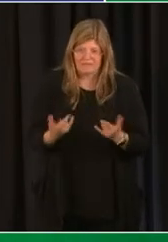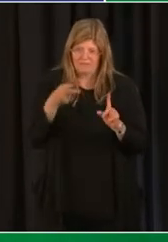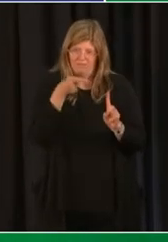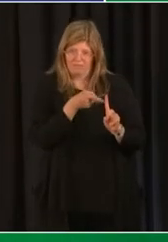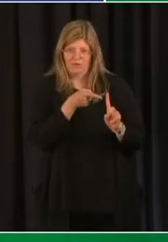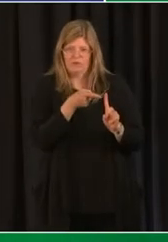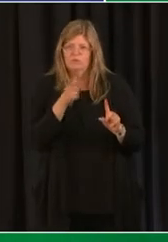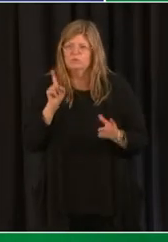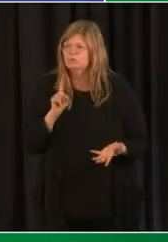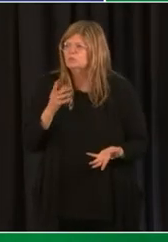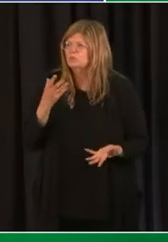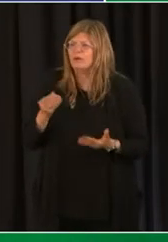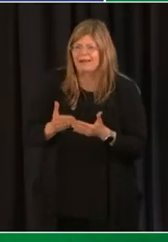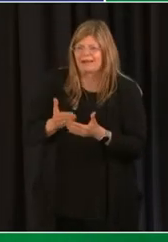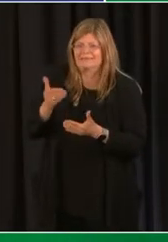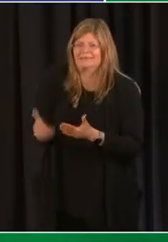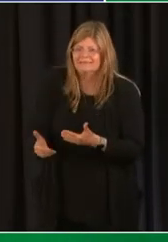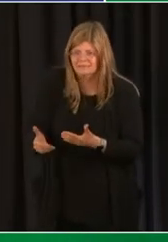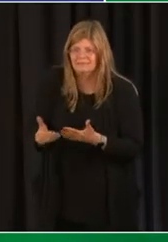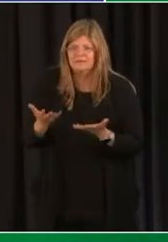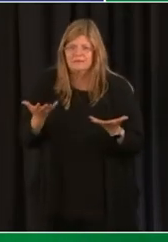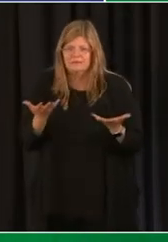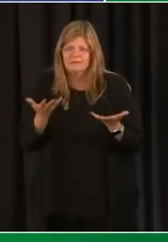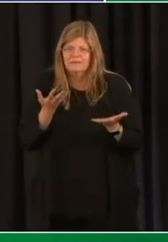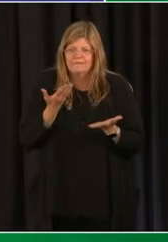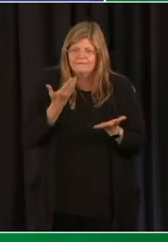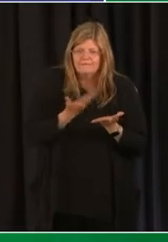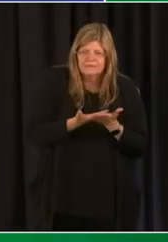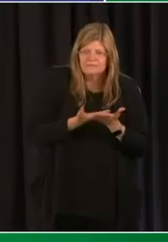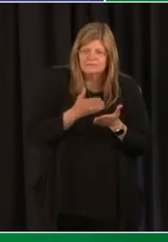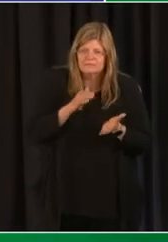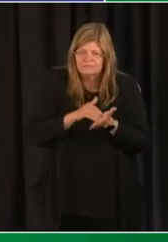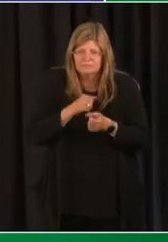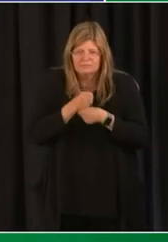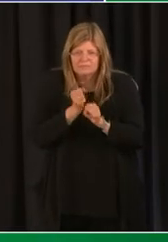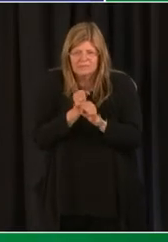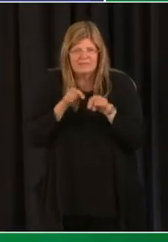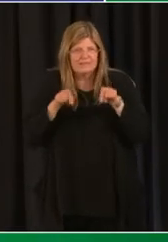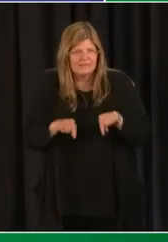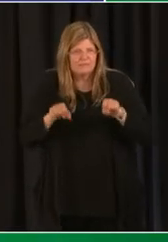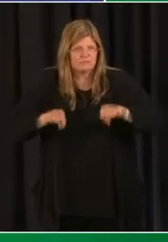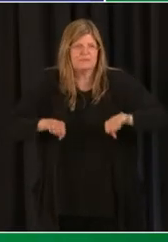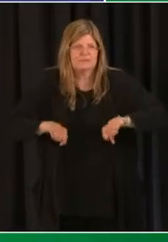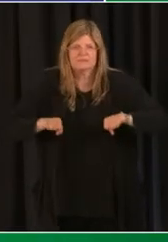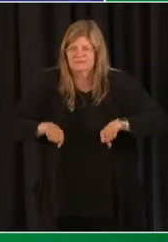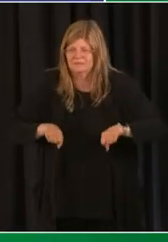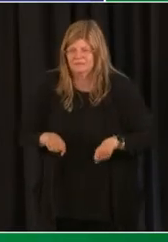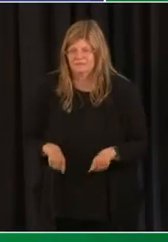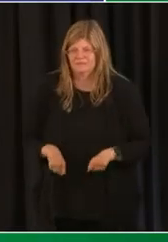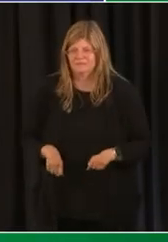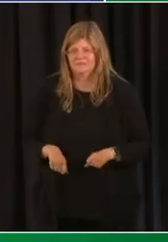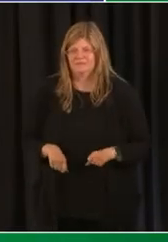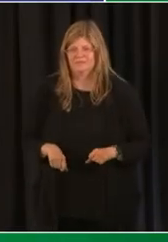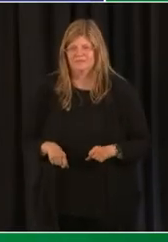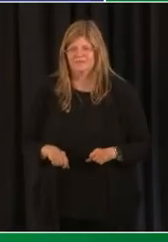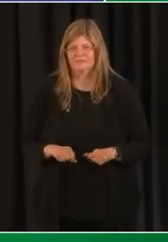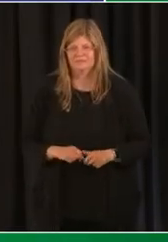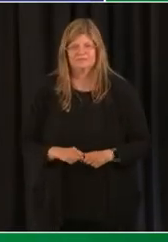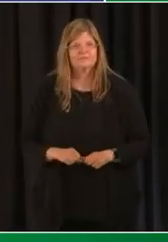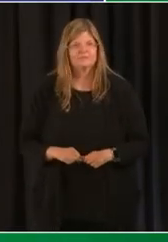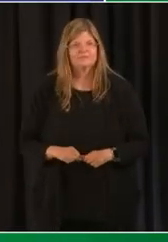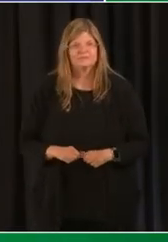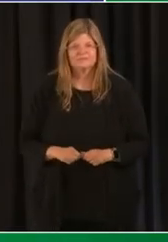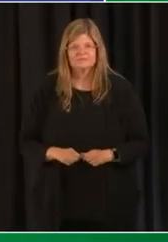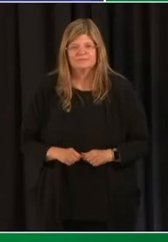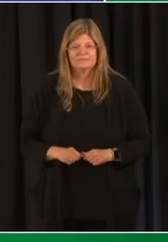where we're going next, and what funding sources are making this possible. So let me just review, if I could, on the